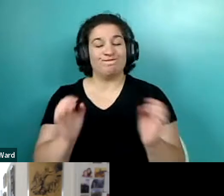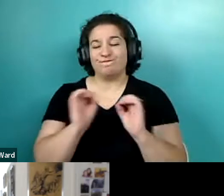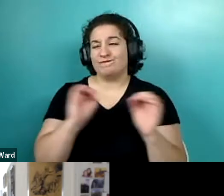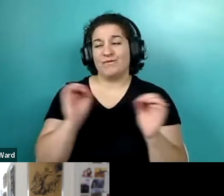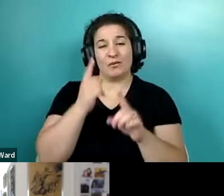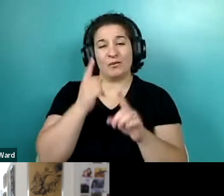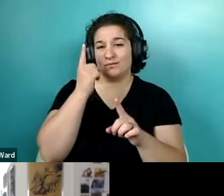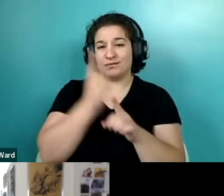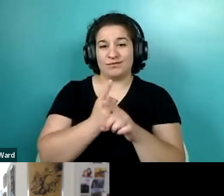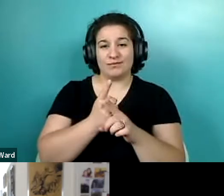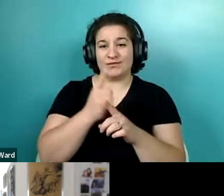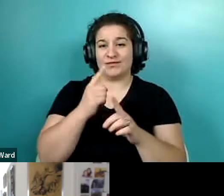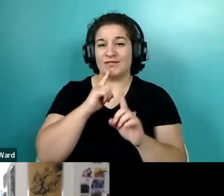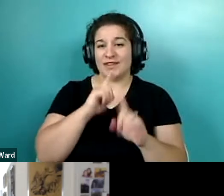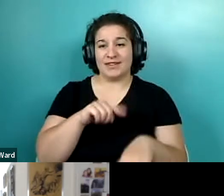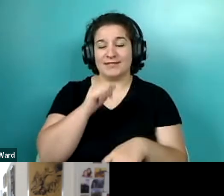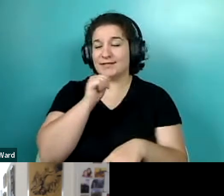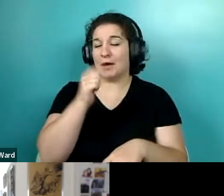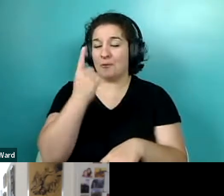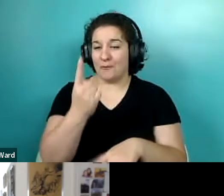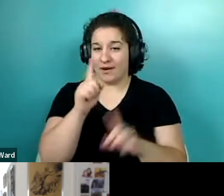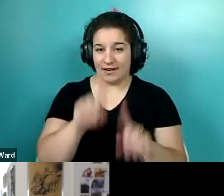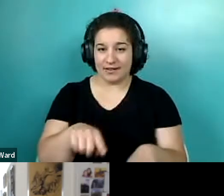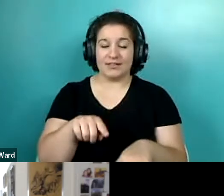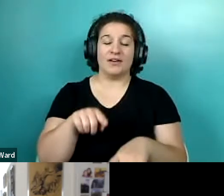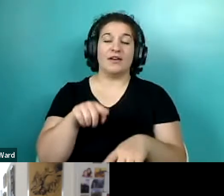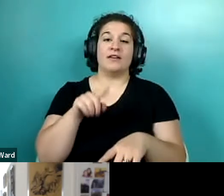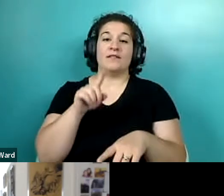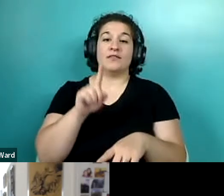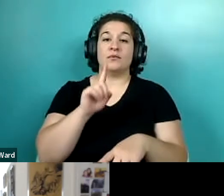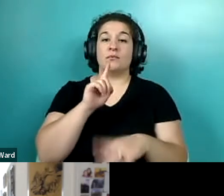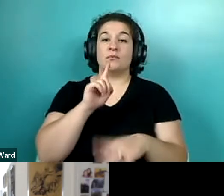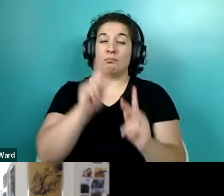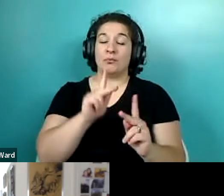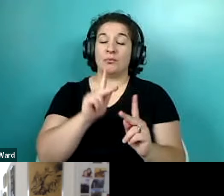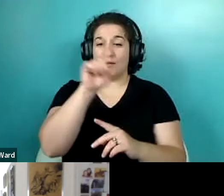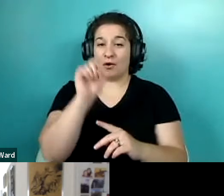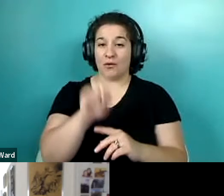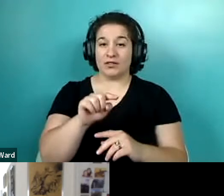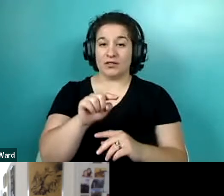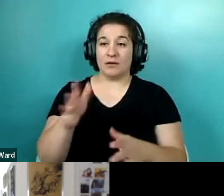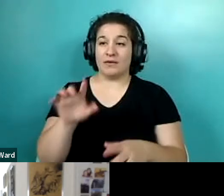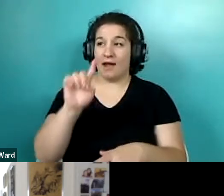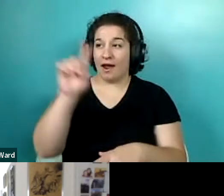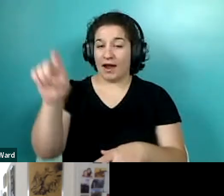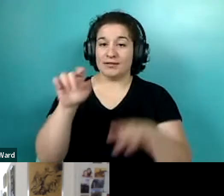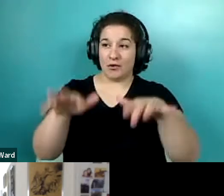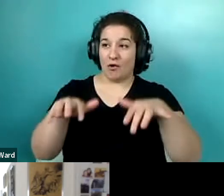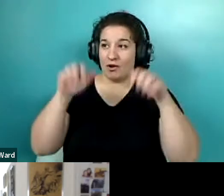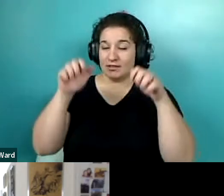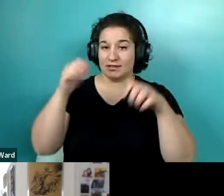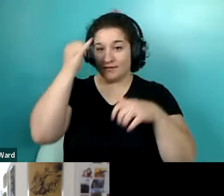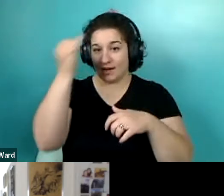would be a perfect question where I would now say, so who in the audience has ideas of things you've done? You'd raise your hand and I'd